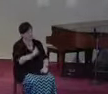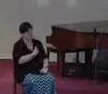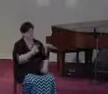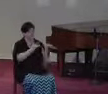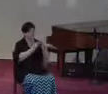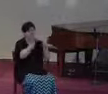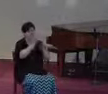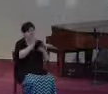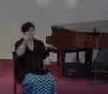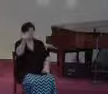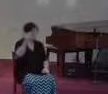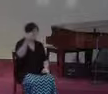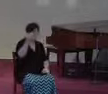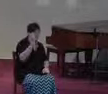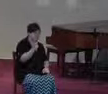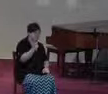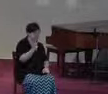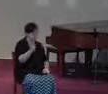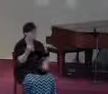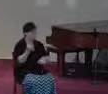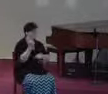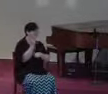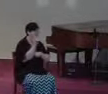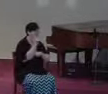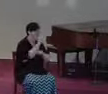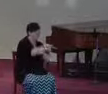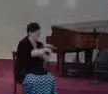and victory over sin.